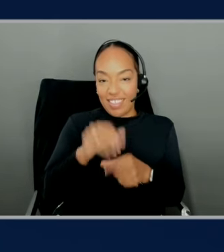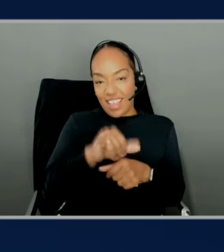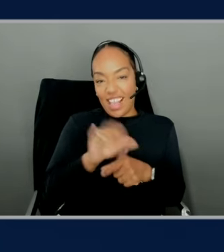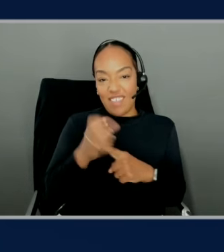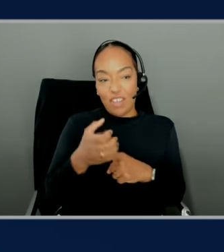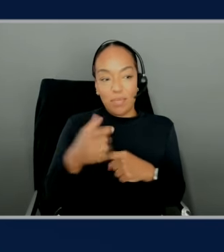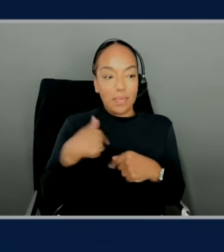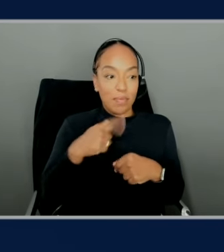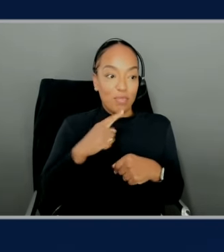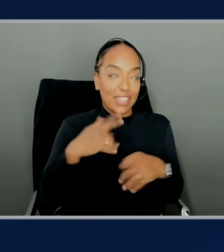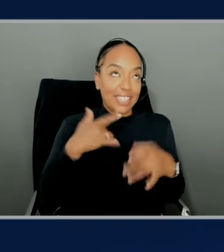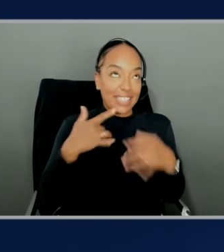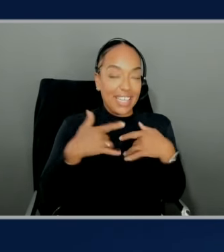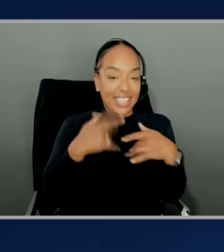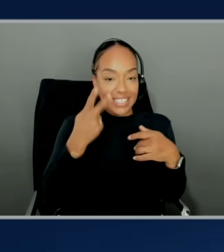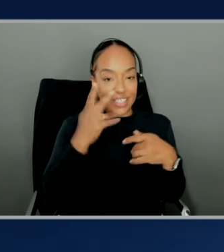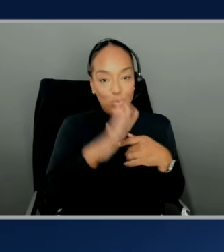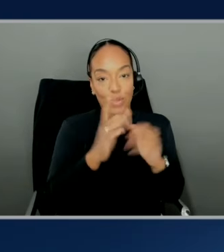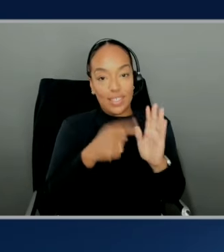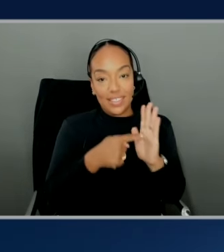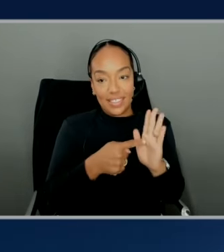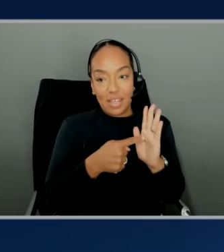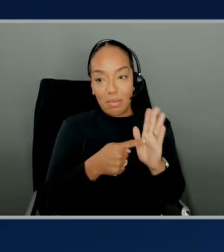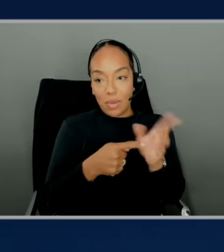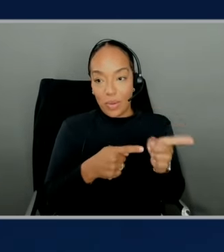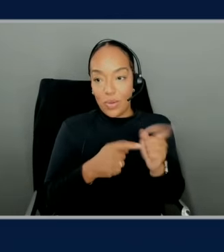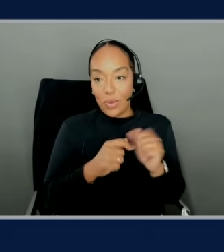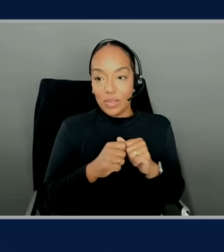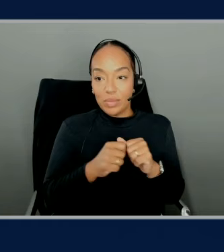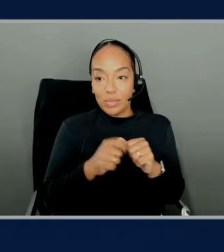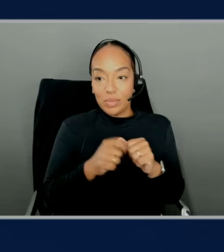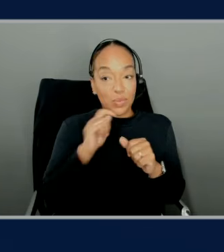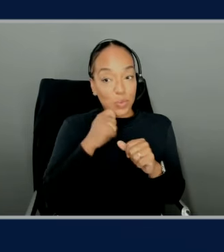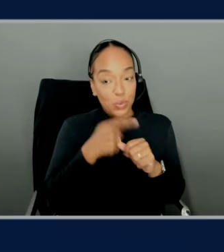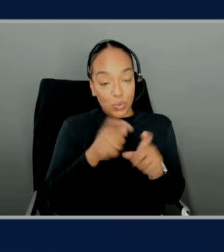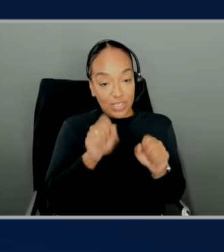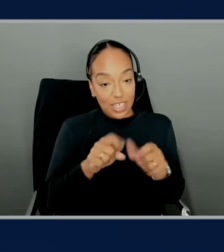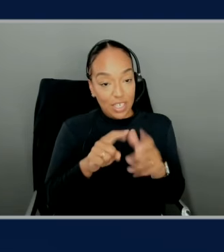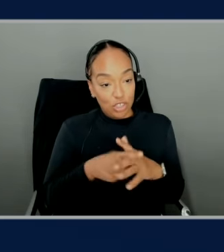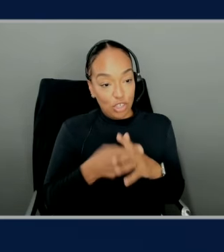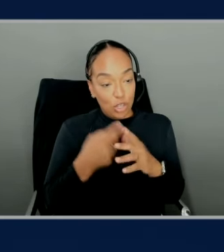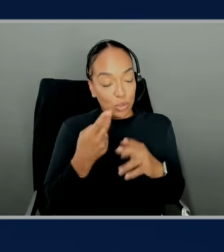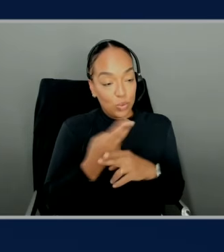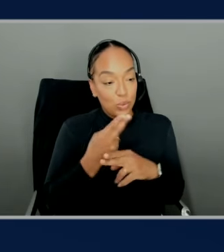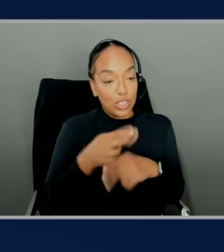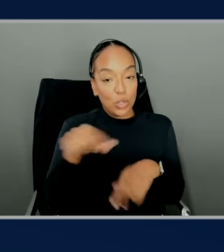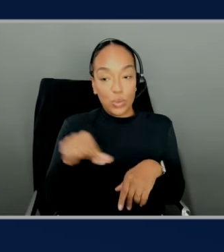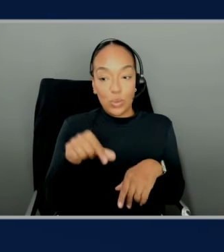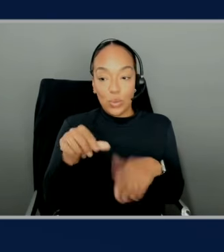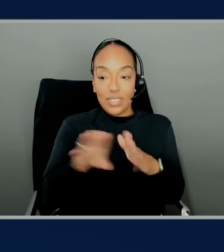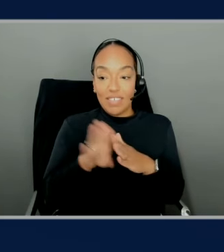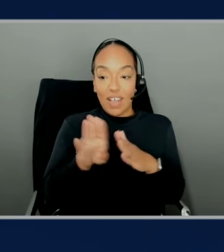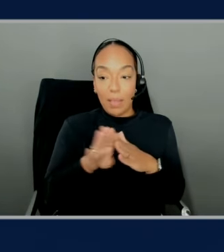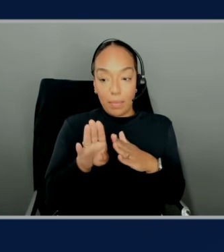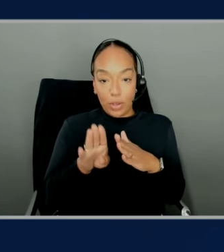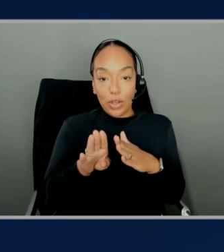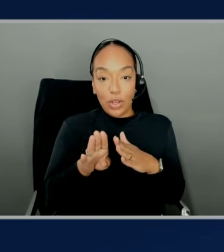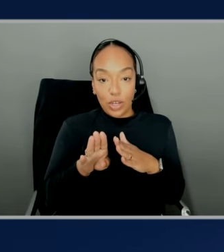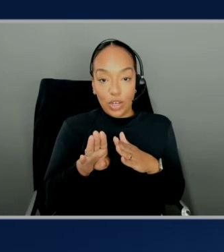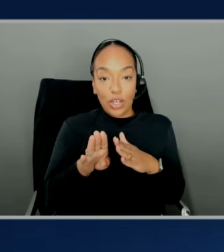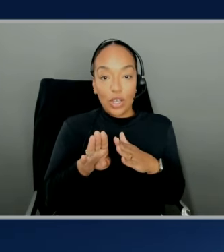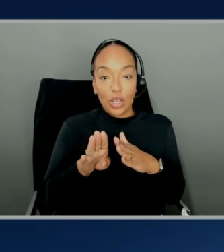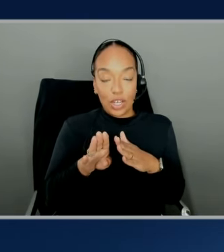demo on this. Oh, that's super cool. That's super cool. You can start using Q Developer right within the SageMaker environment. Exactly. Right,